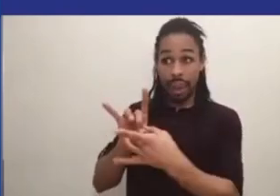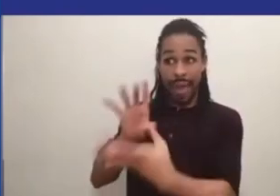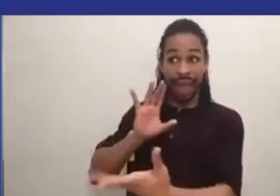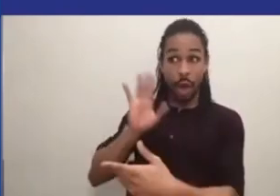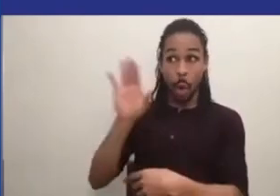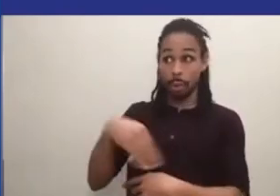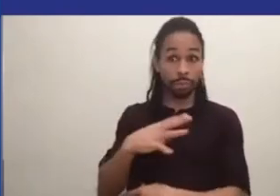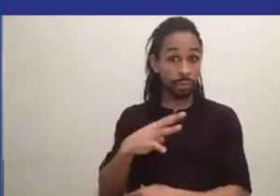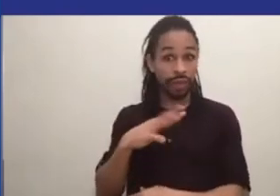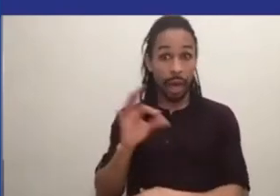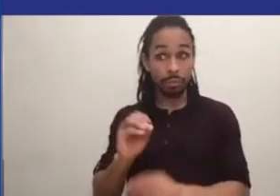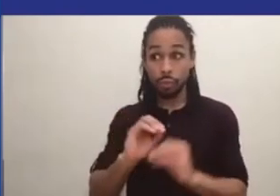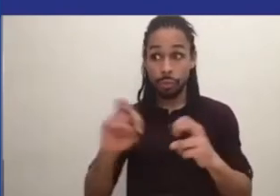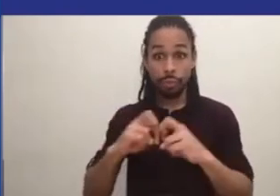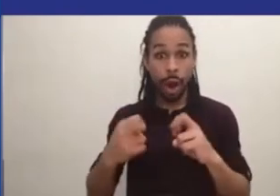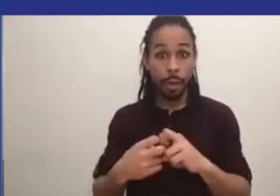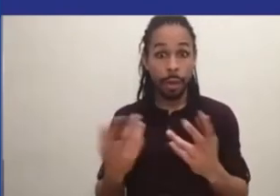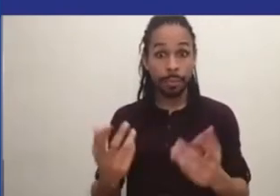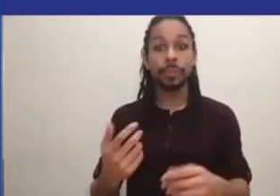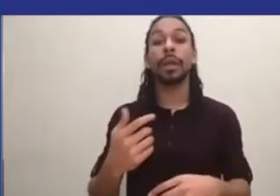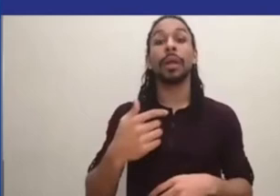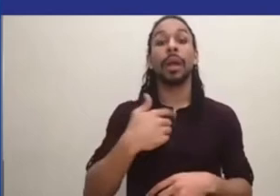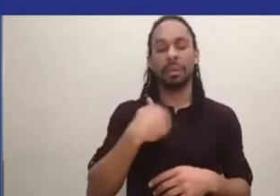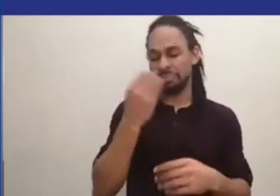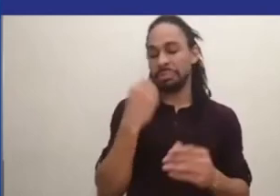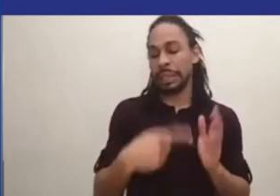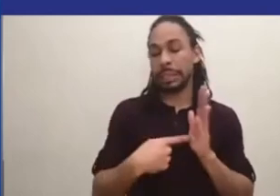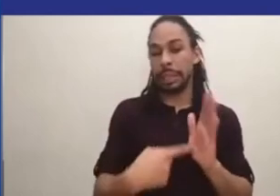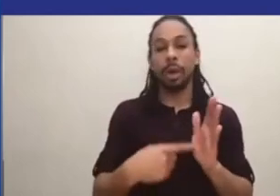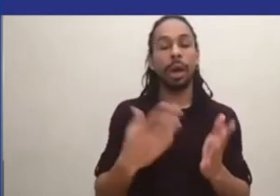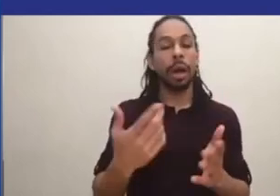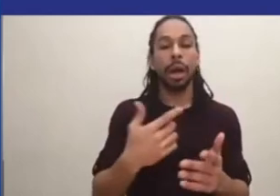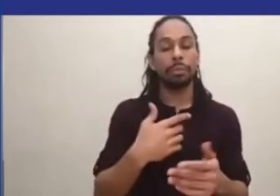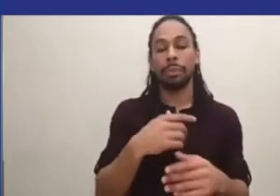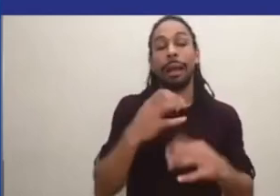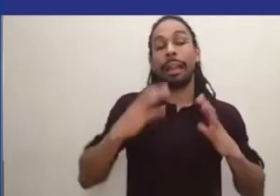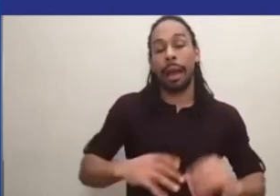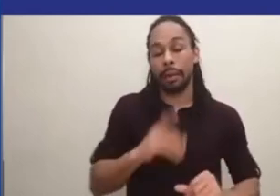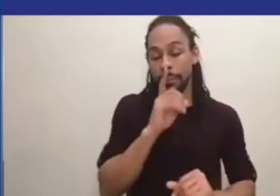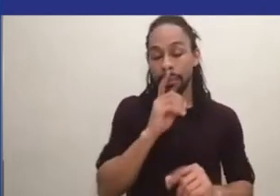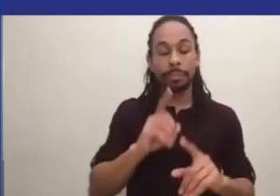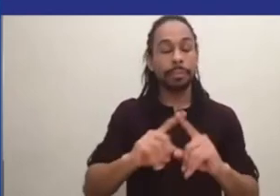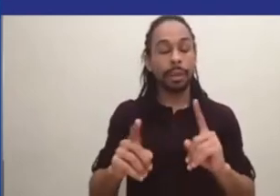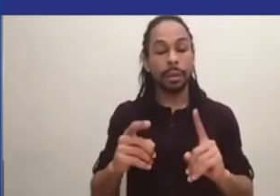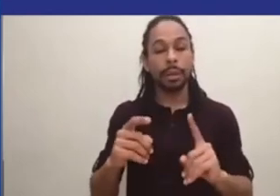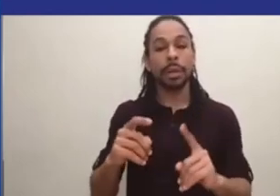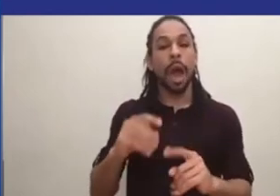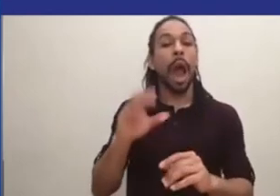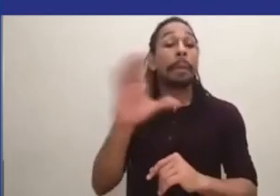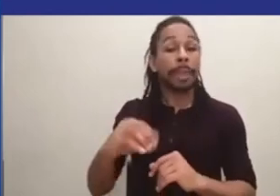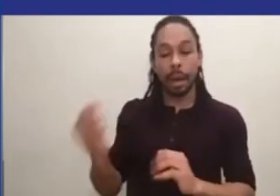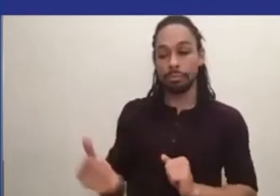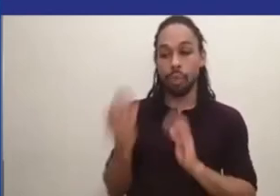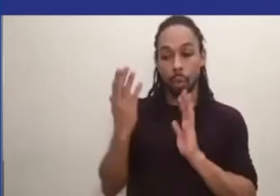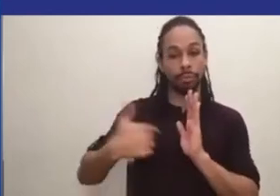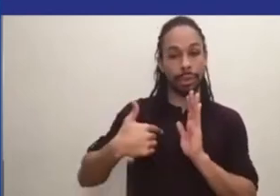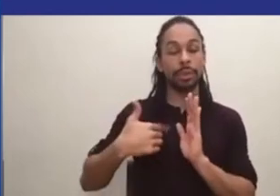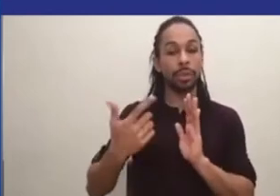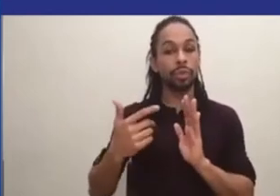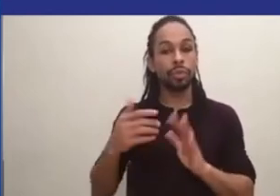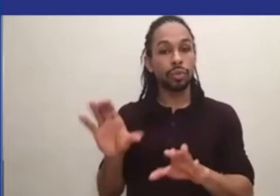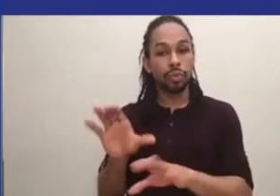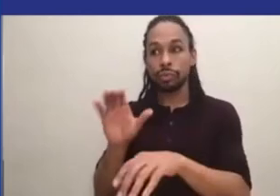I'll give you a quick example. I will not mention the client name. I was approached by a company to do a gig. They wanted me to be